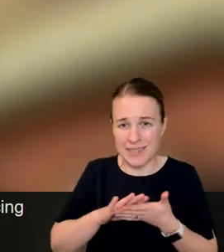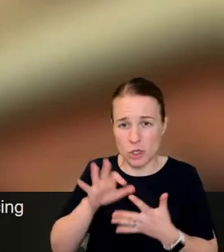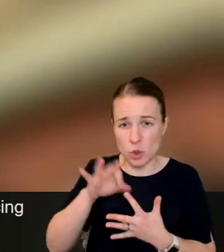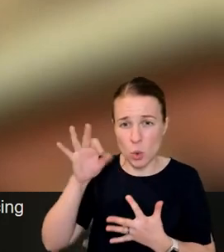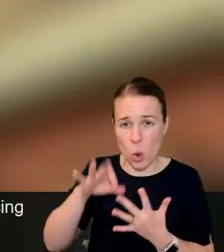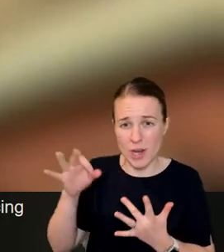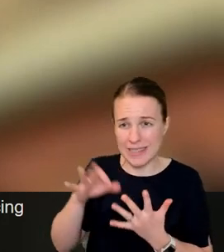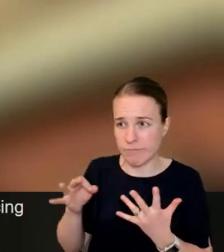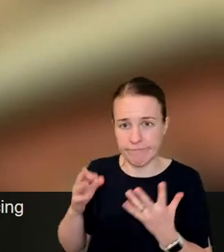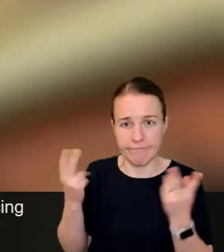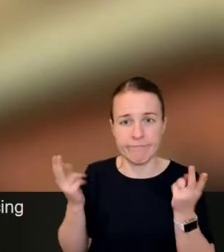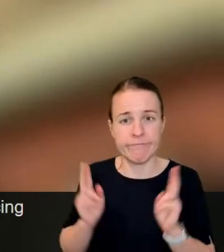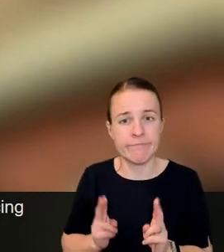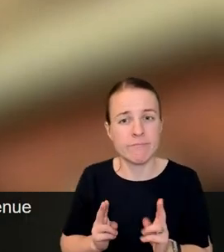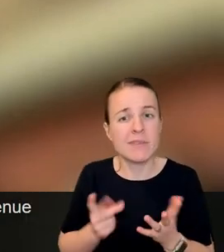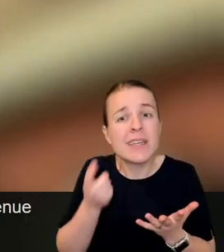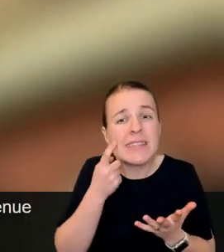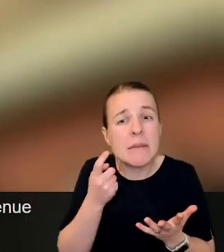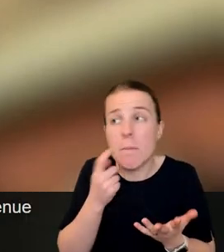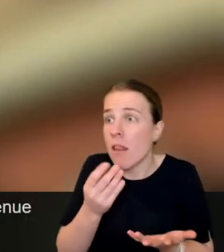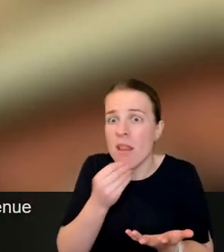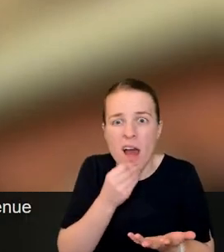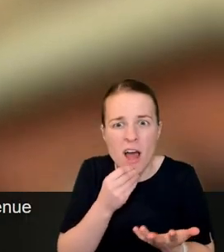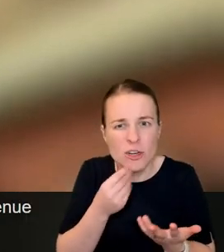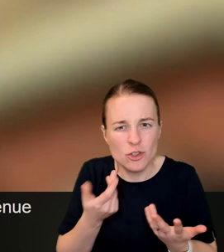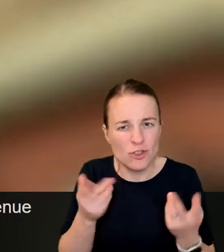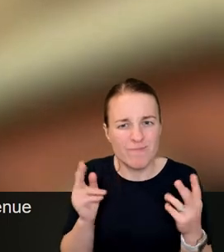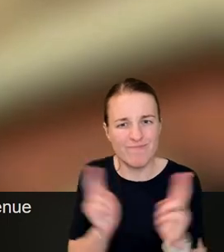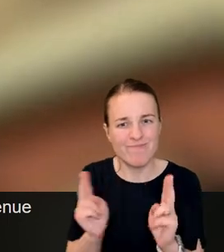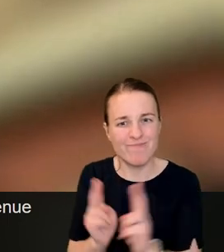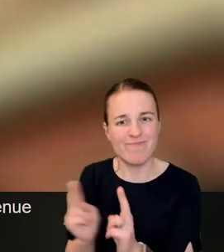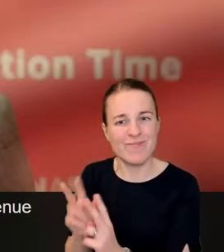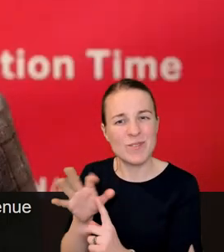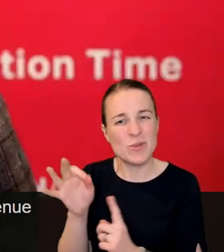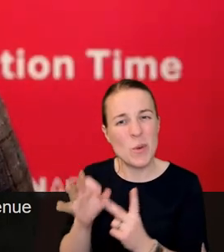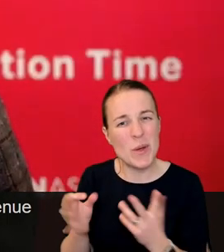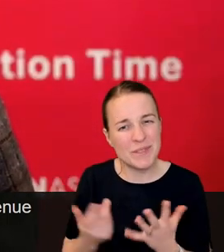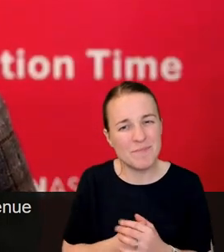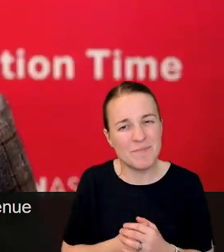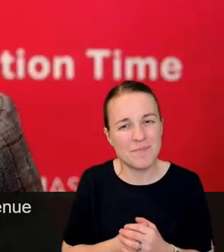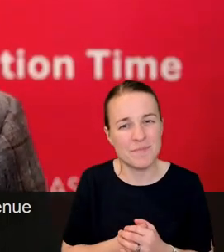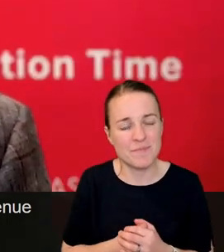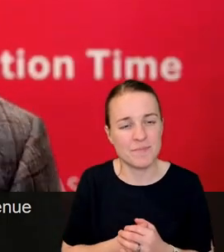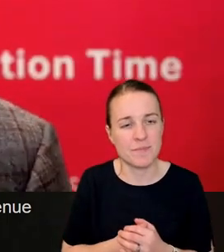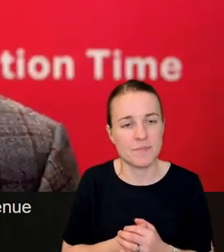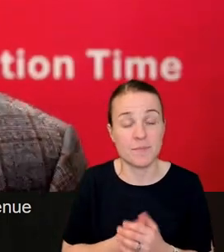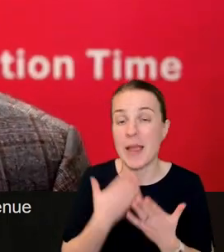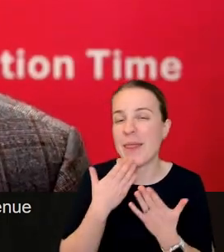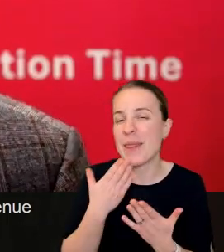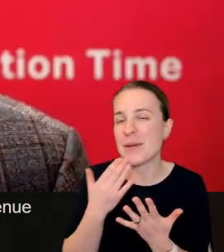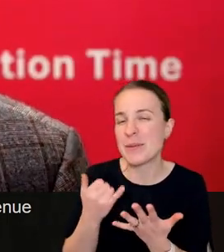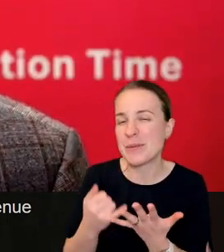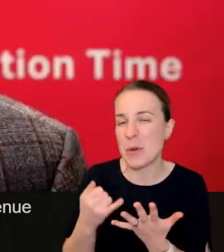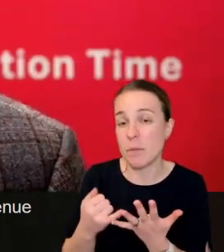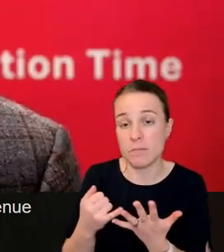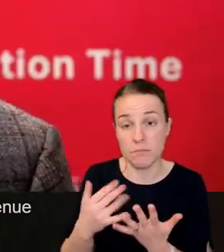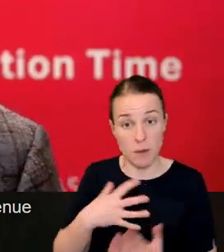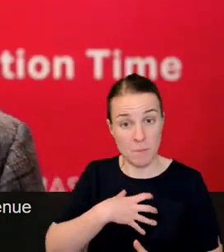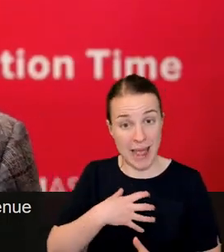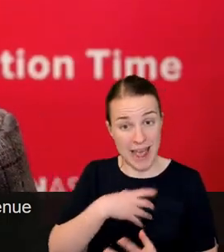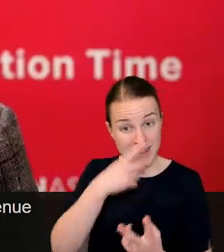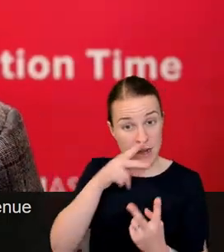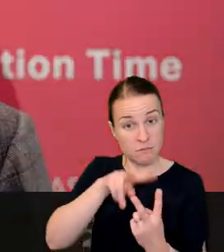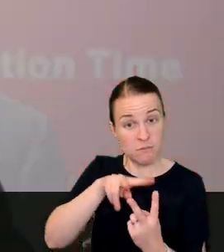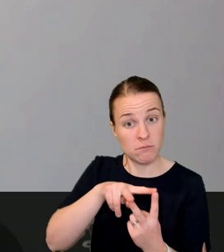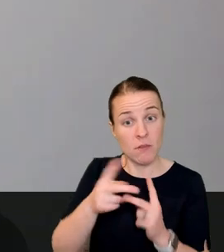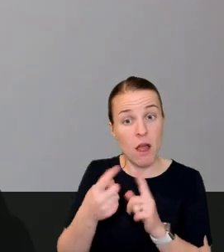things as simple as lunch? Thank you. Thank you, Sean. Mr. Mayor, perhaps you could come in on that. Yeah,